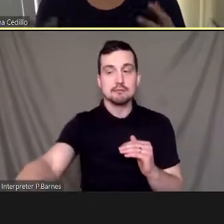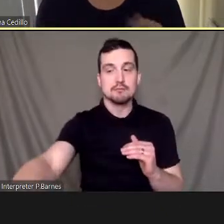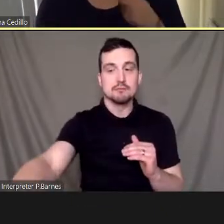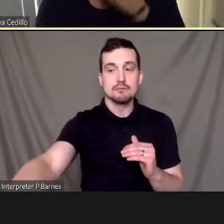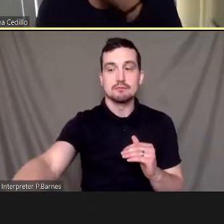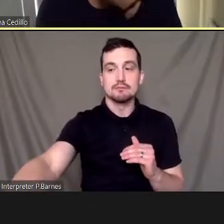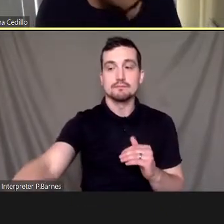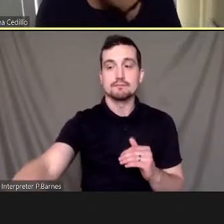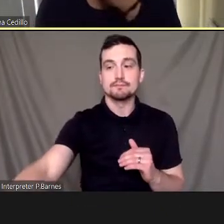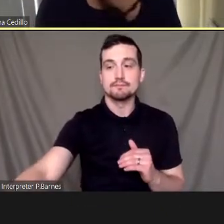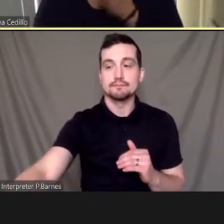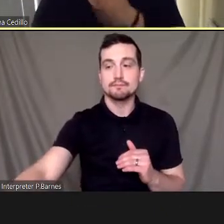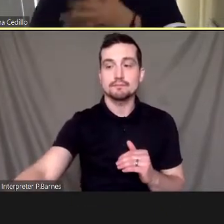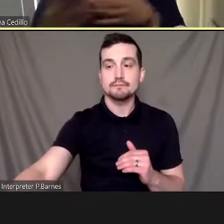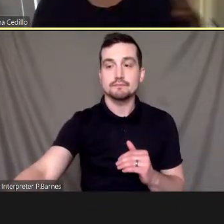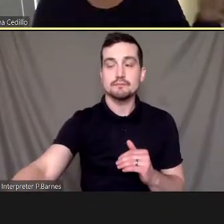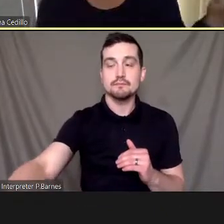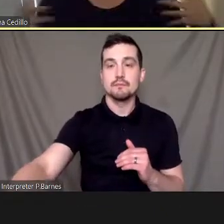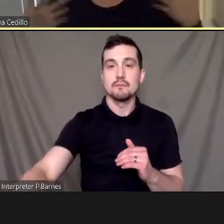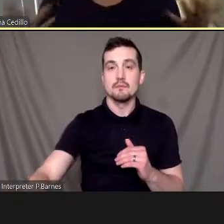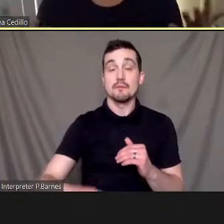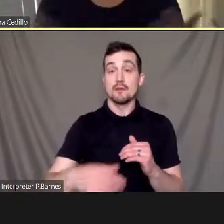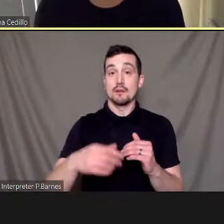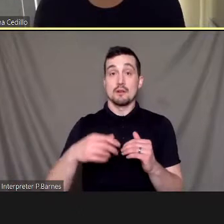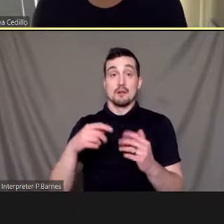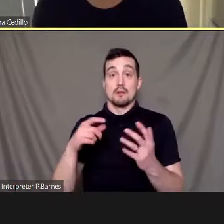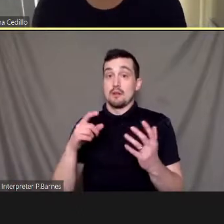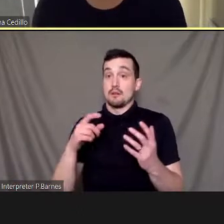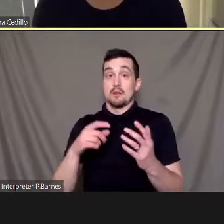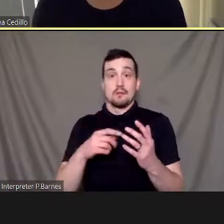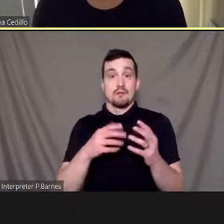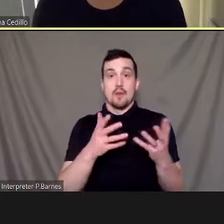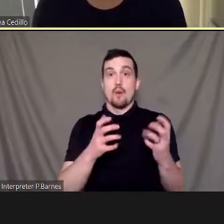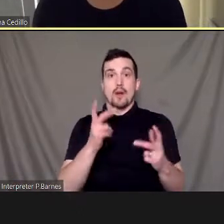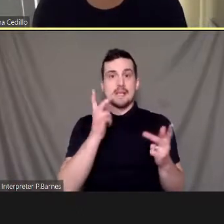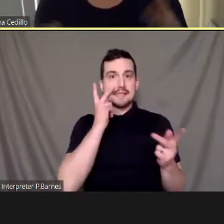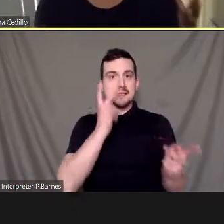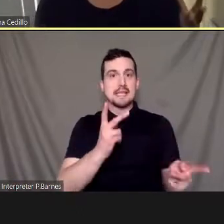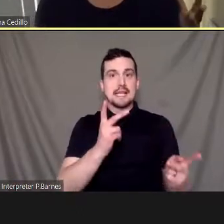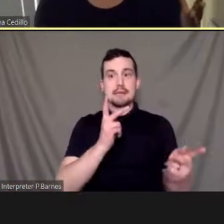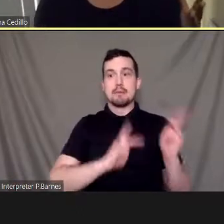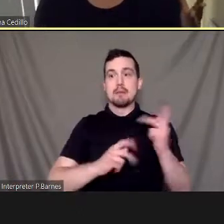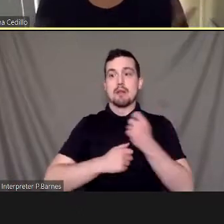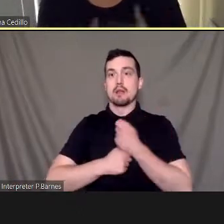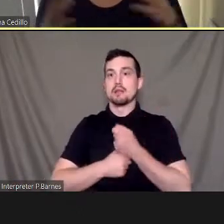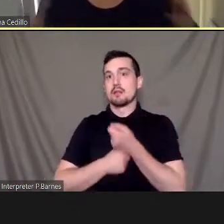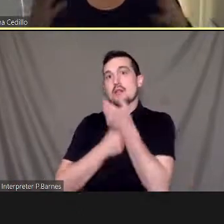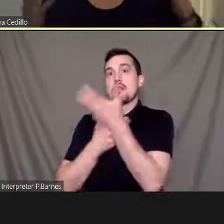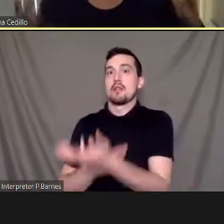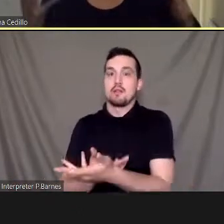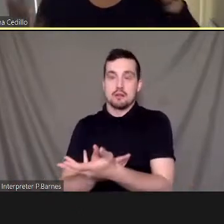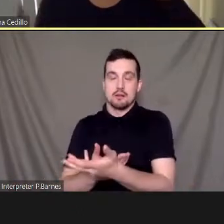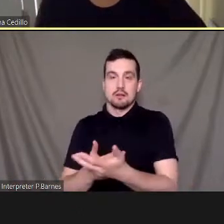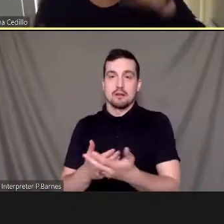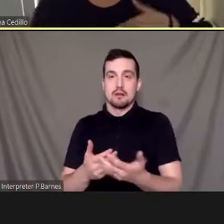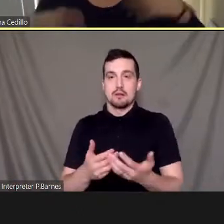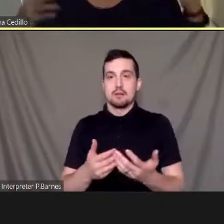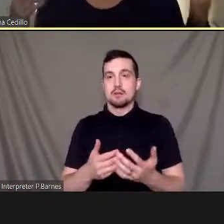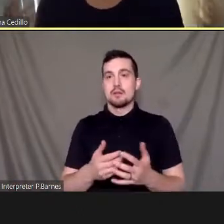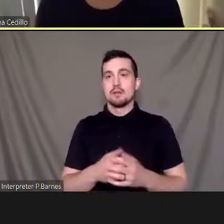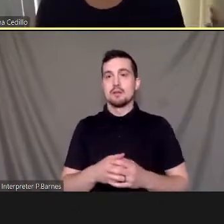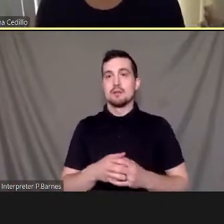with disabled people, where we have to lay it all out there, right? And so, and again, we are seeing it every